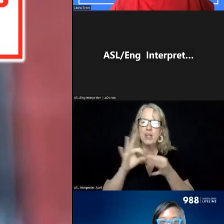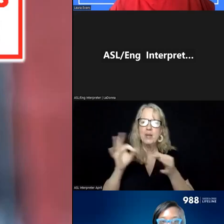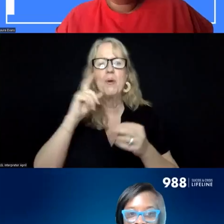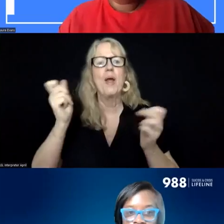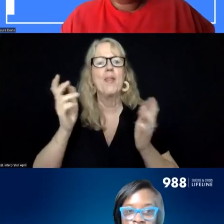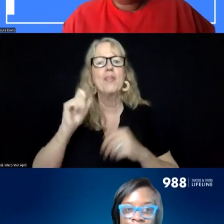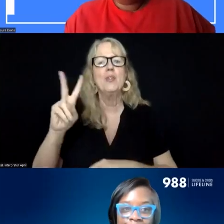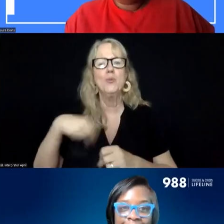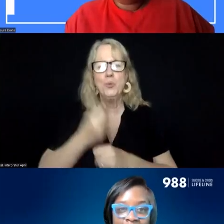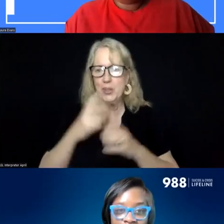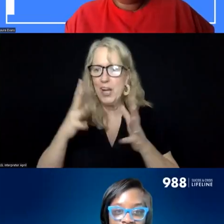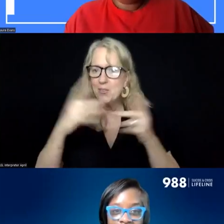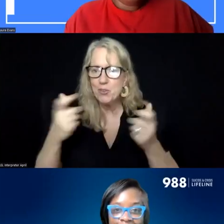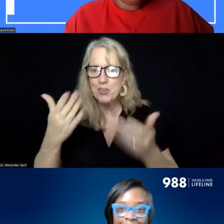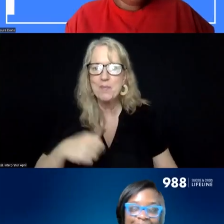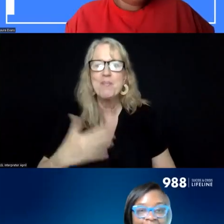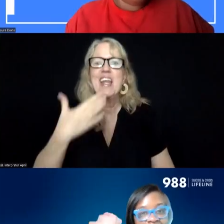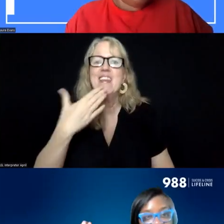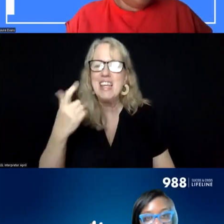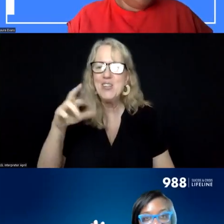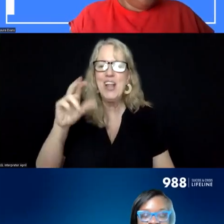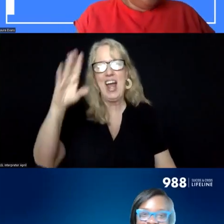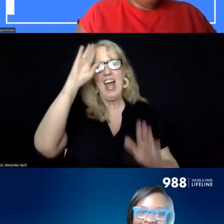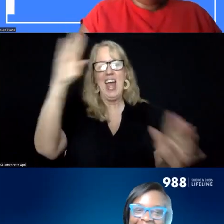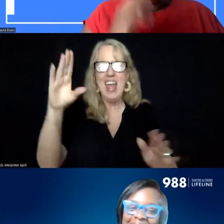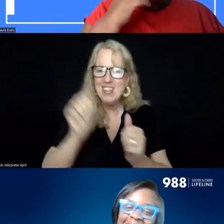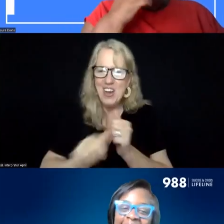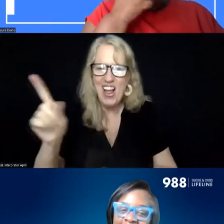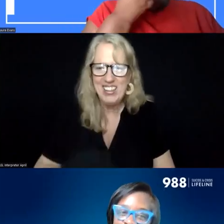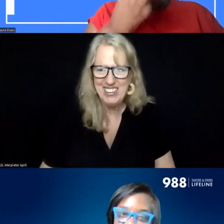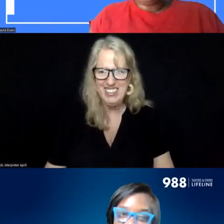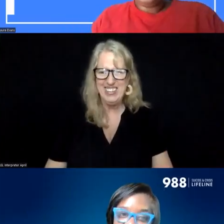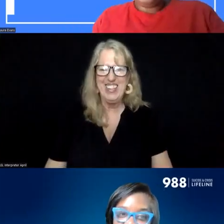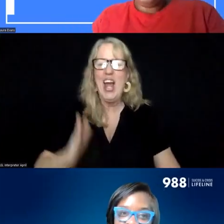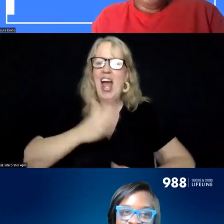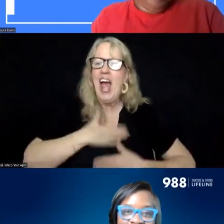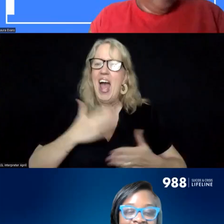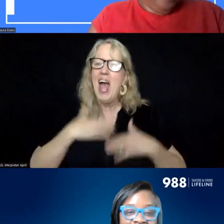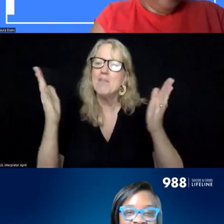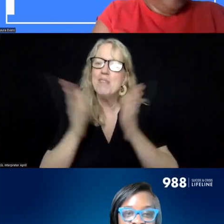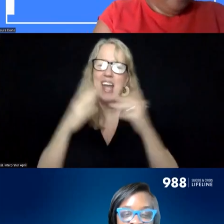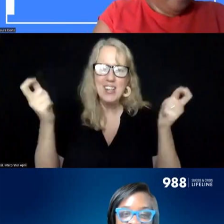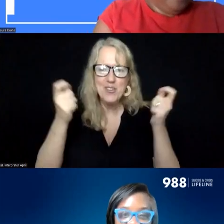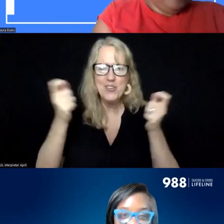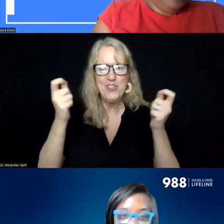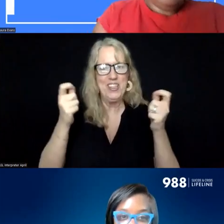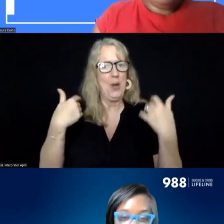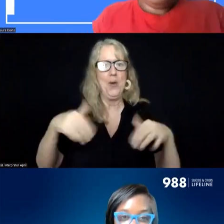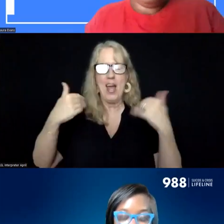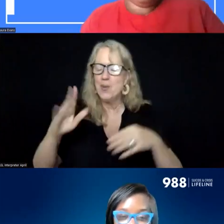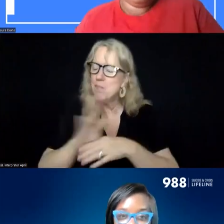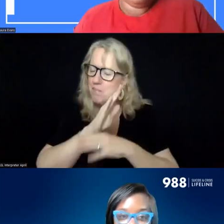anniversary. Thank you, Laura. Hey, y'all. Happy anniversary. This has been a very